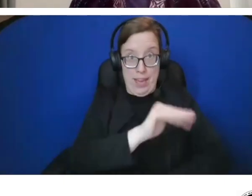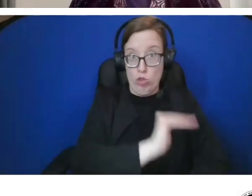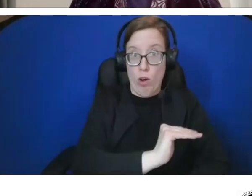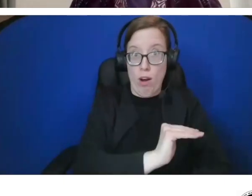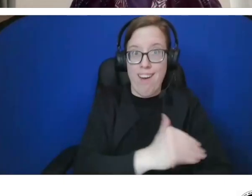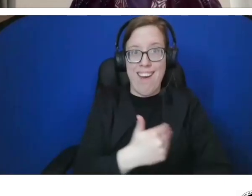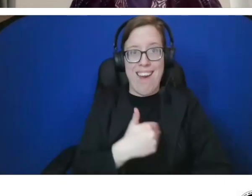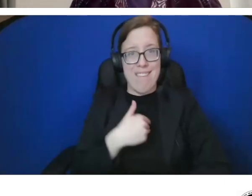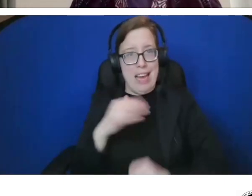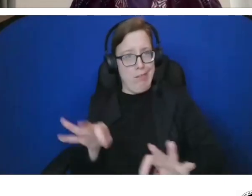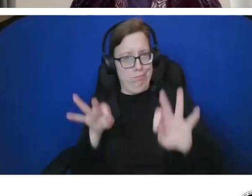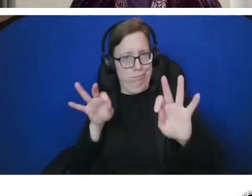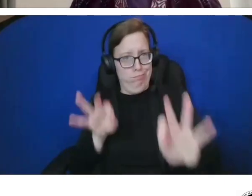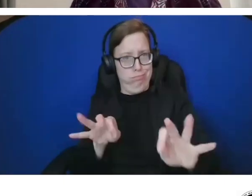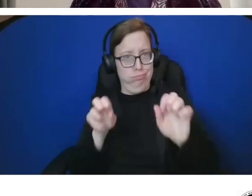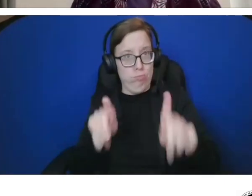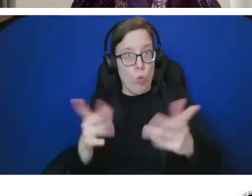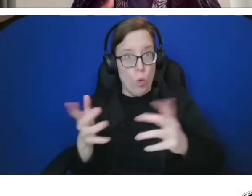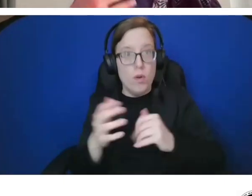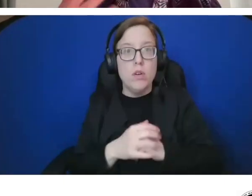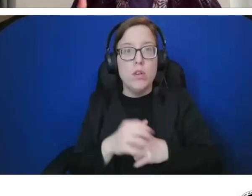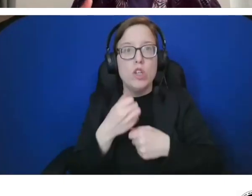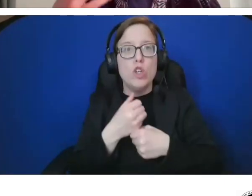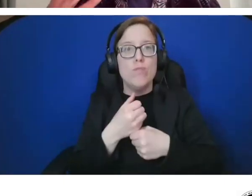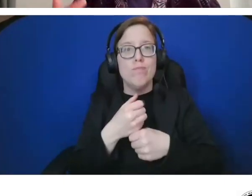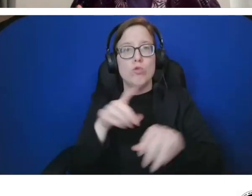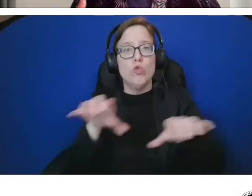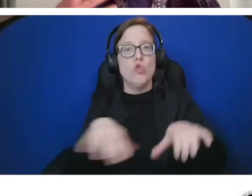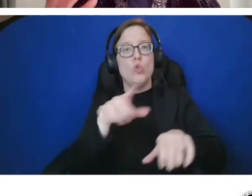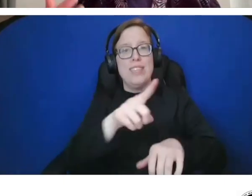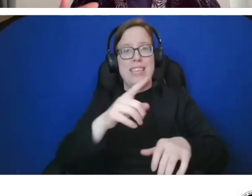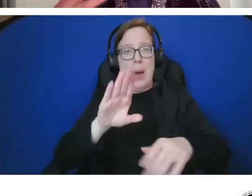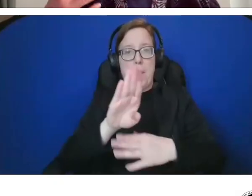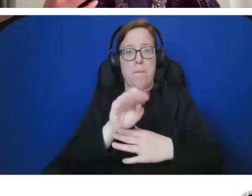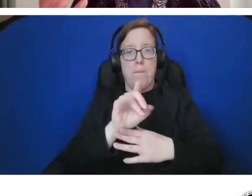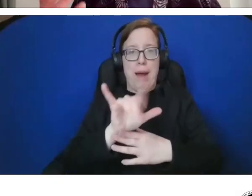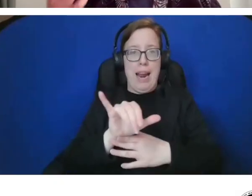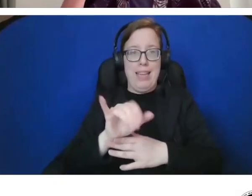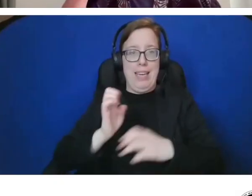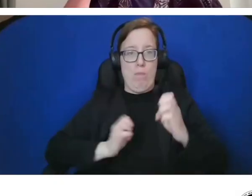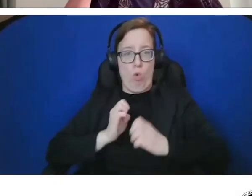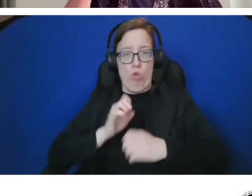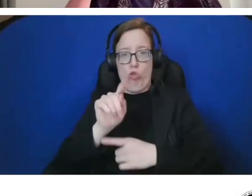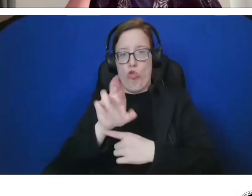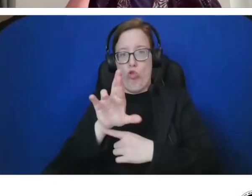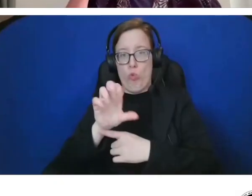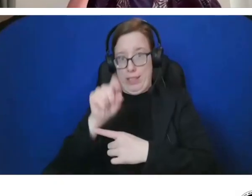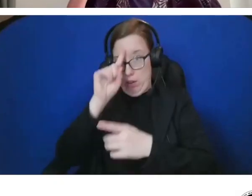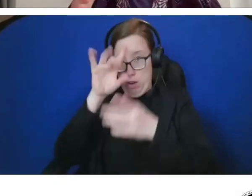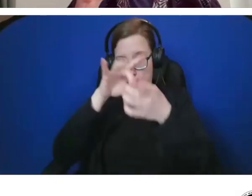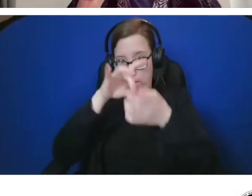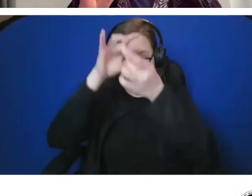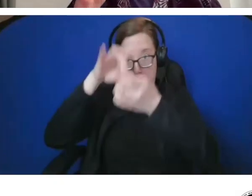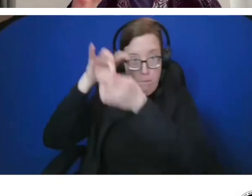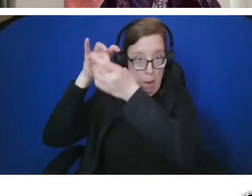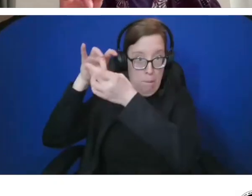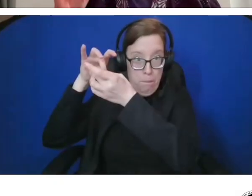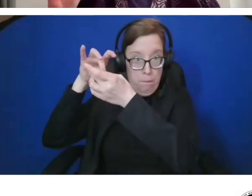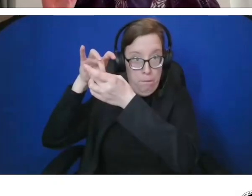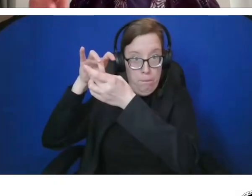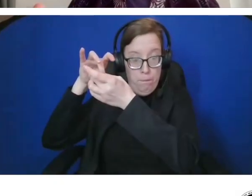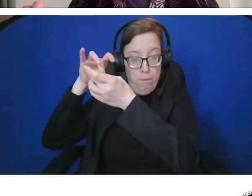children, have a perfect opportunities then to create these bodily emotional traces with the child. And when we